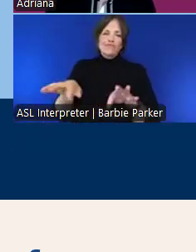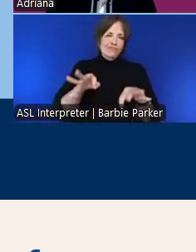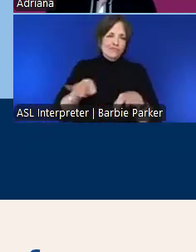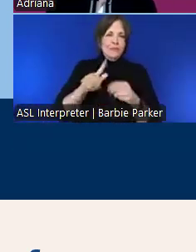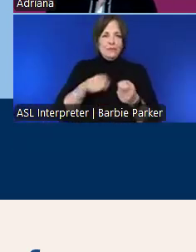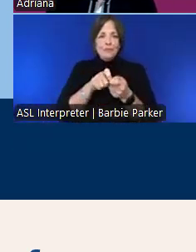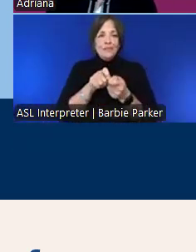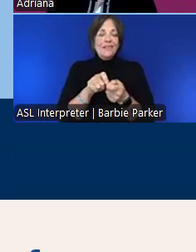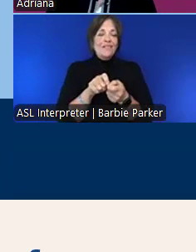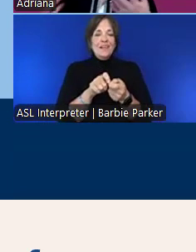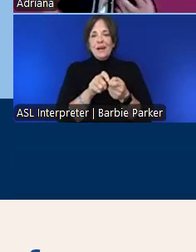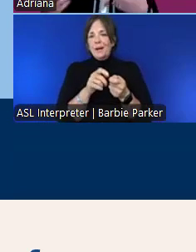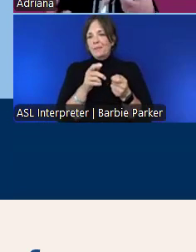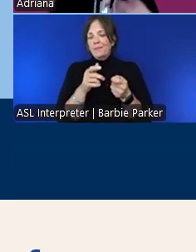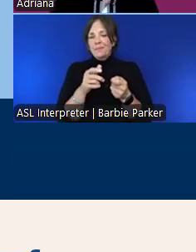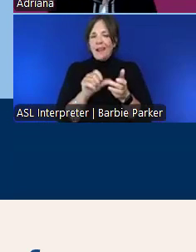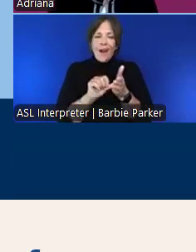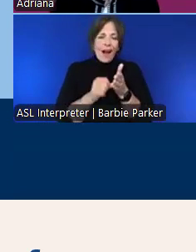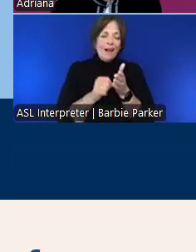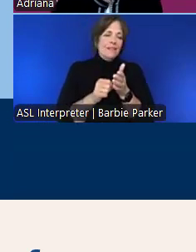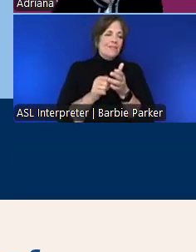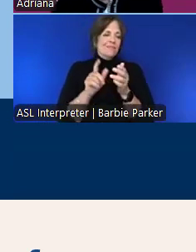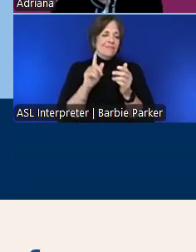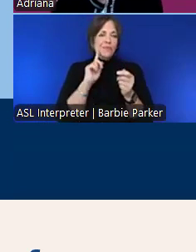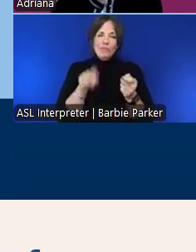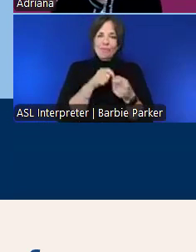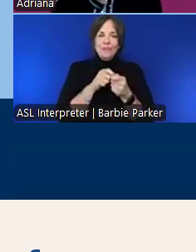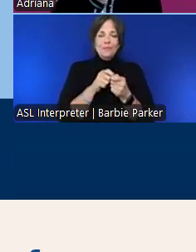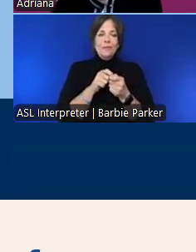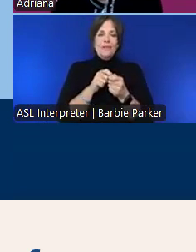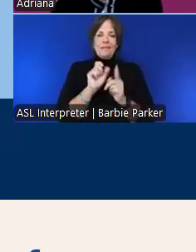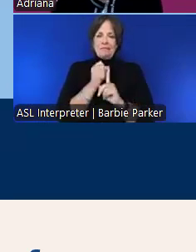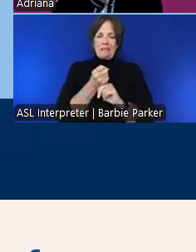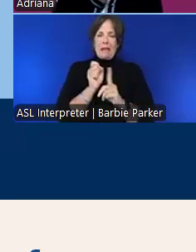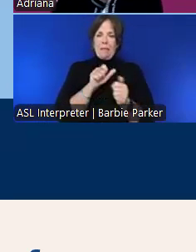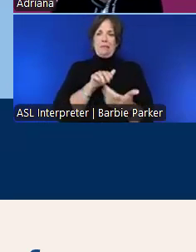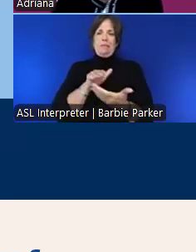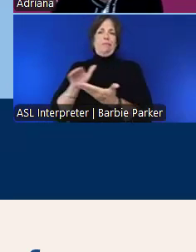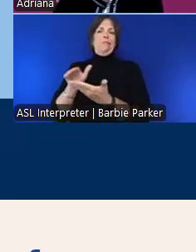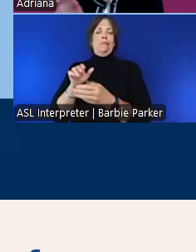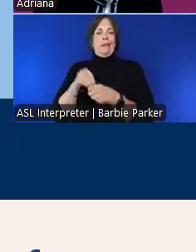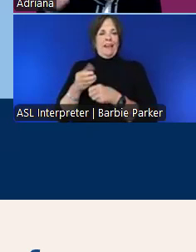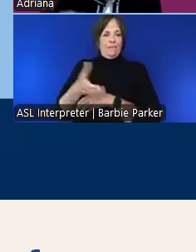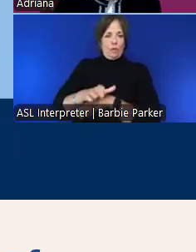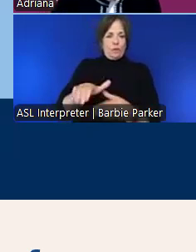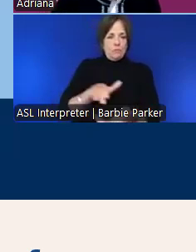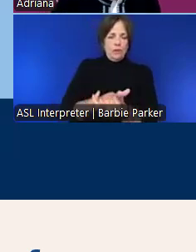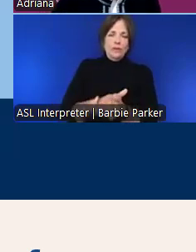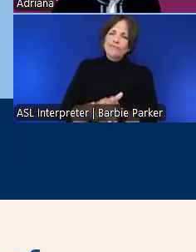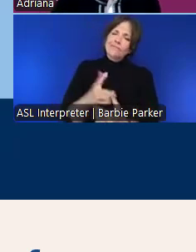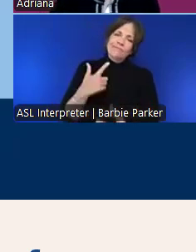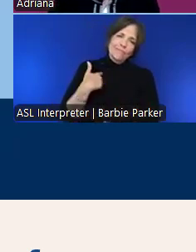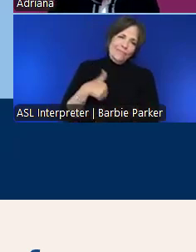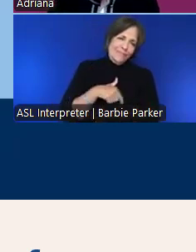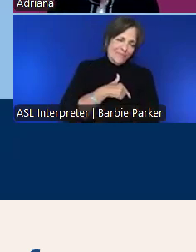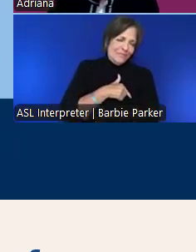specific, highlighting the specific dynamics within forced marriage. So our team has been talking a lot